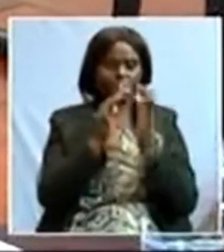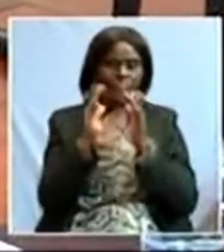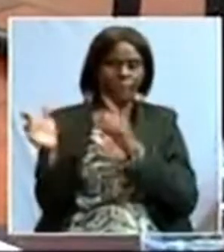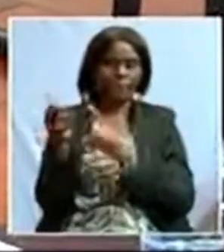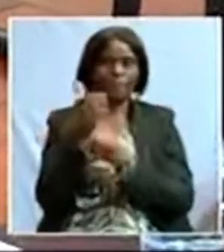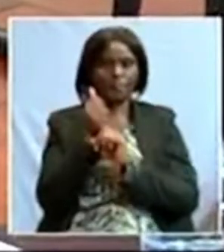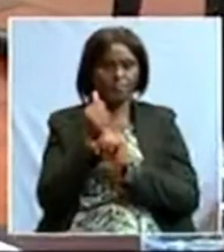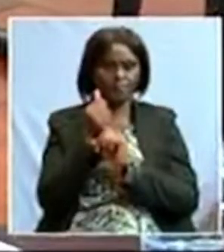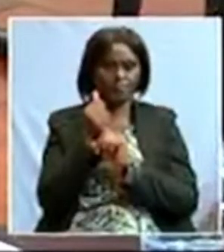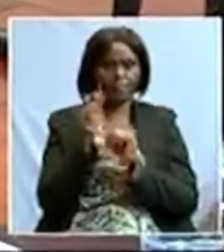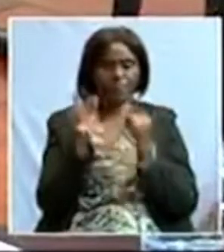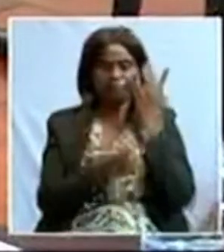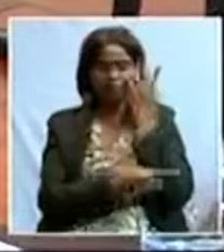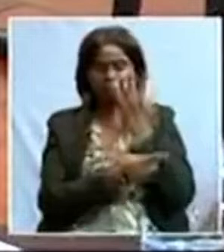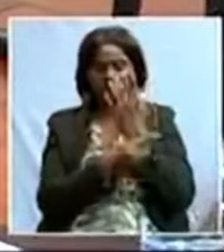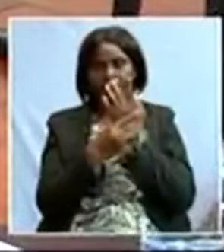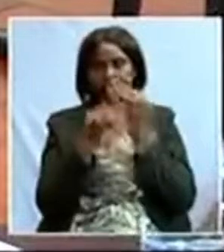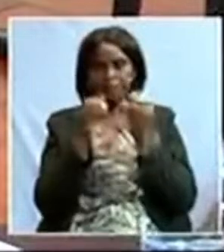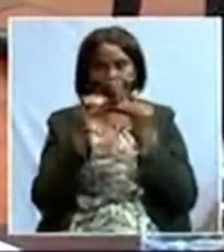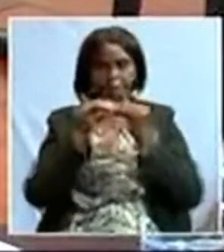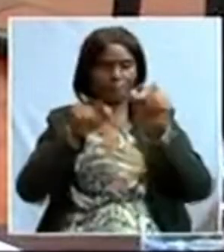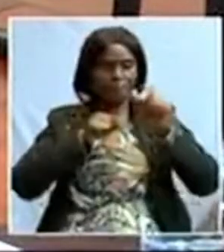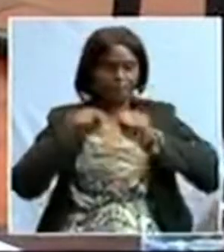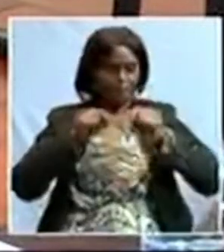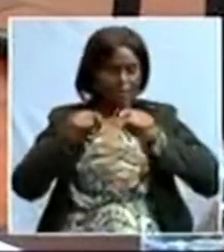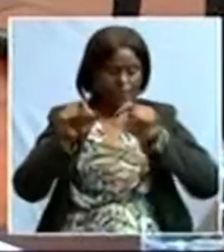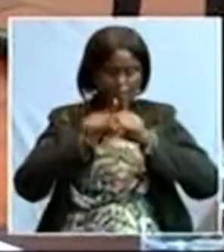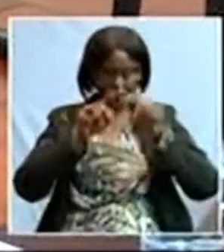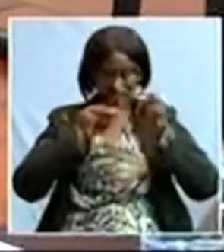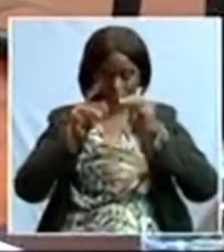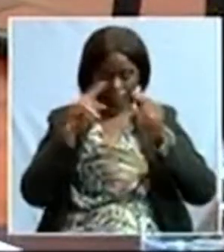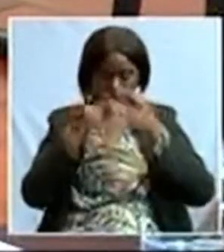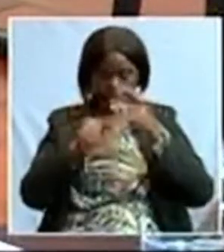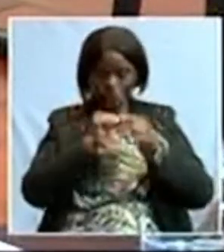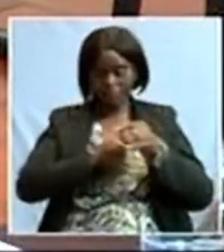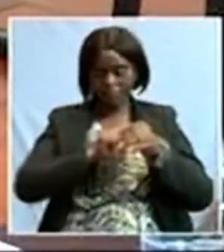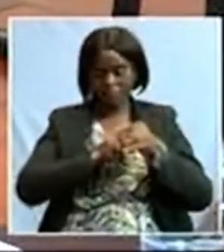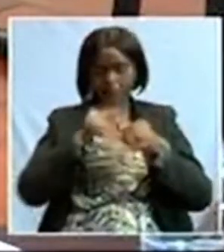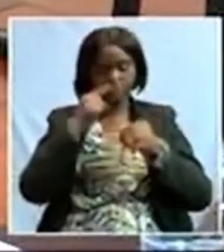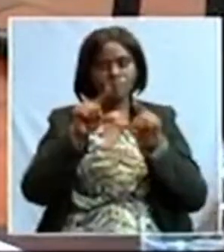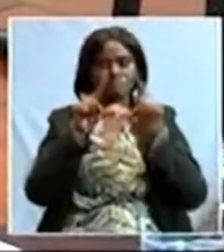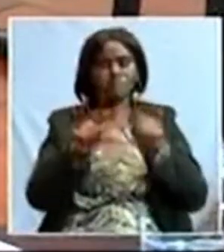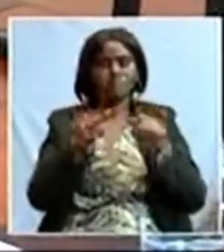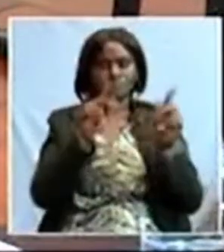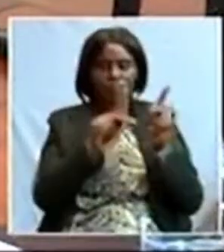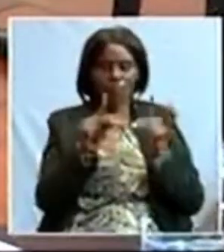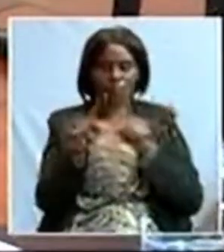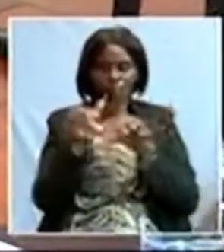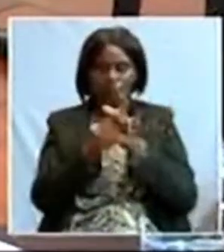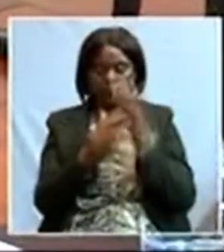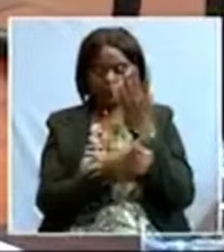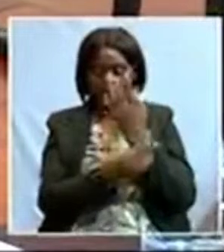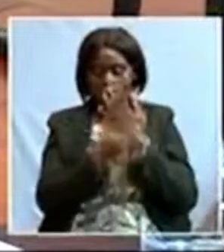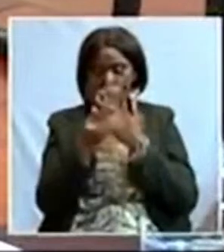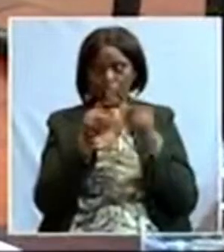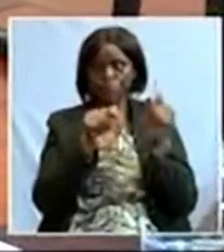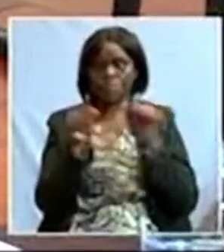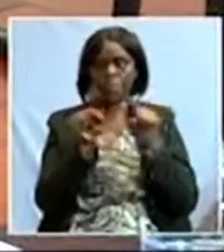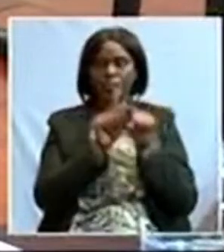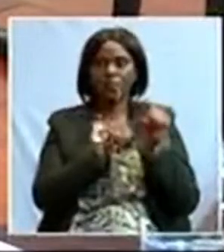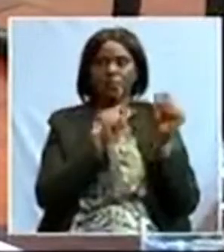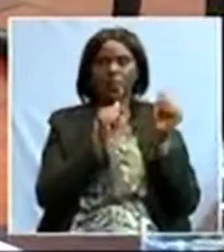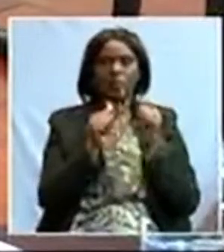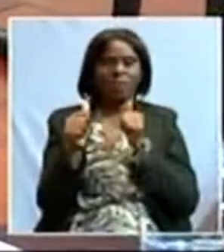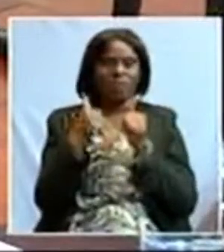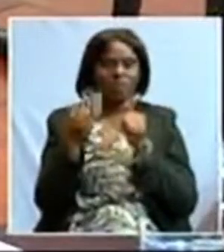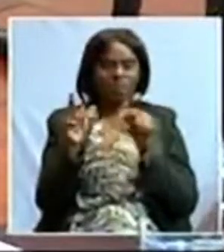achieved. Development control. Management regrets low performance on development control. Action